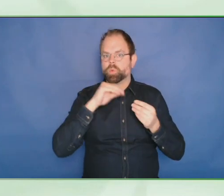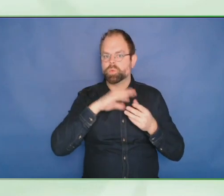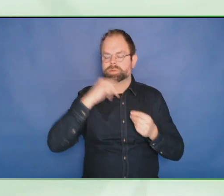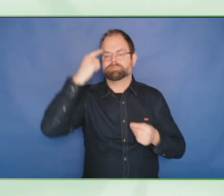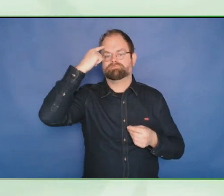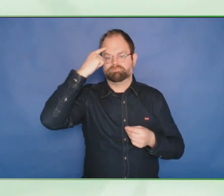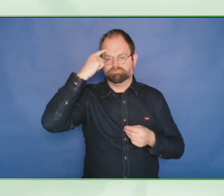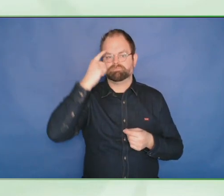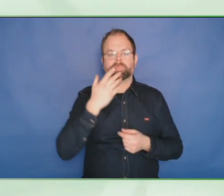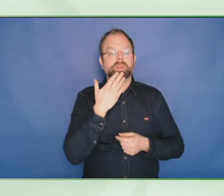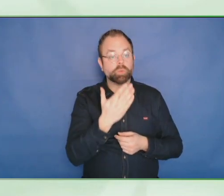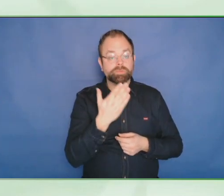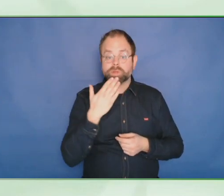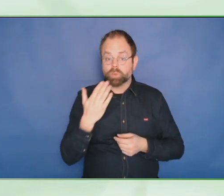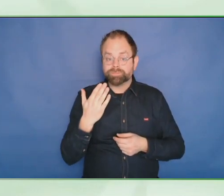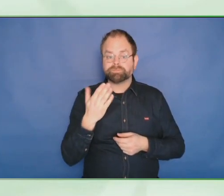other families, and